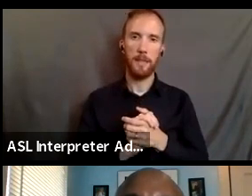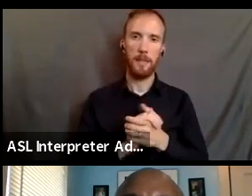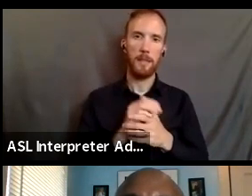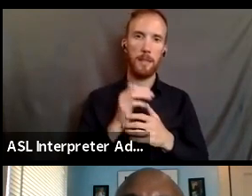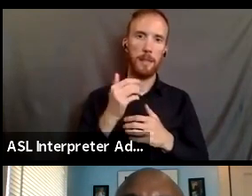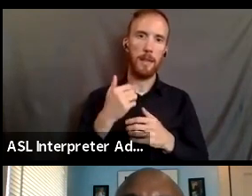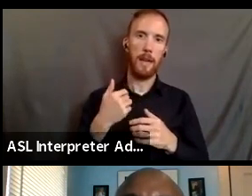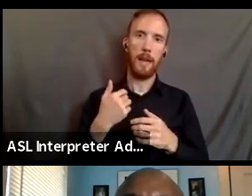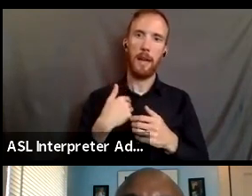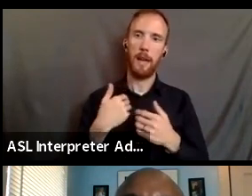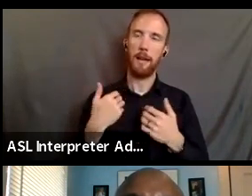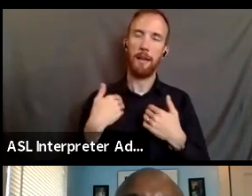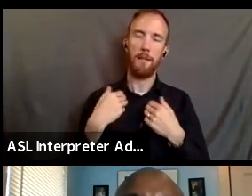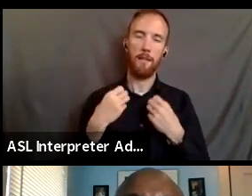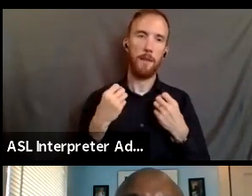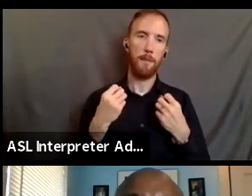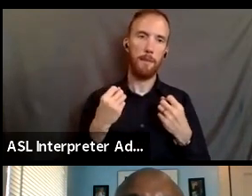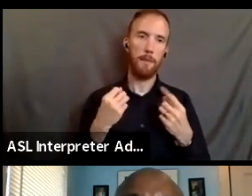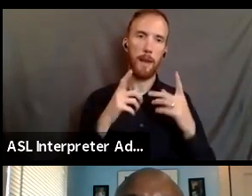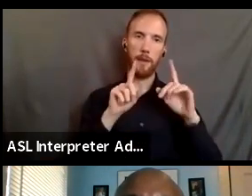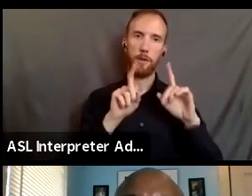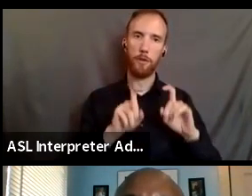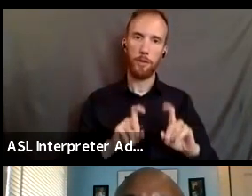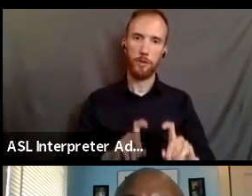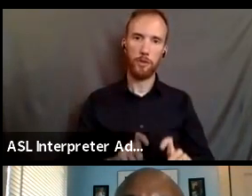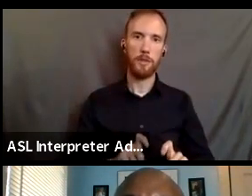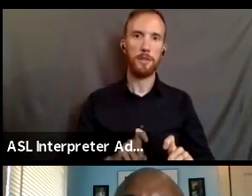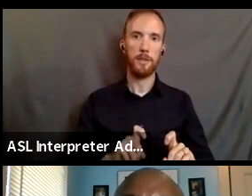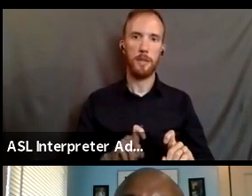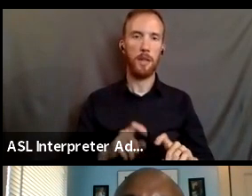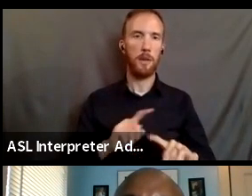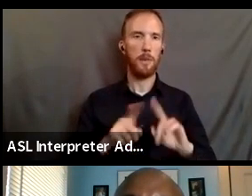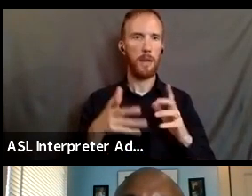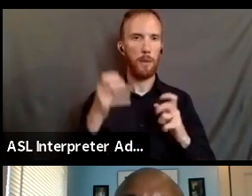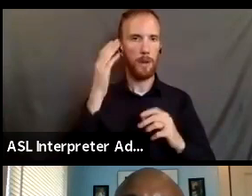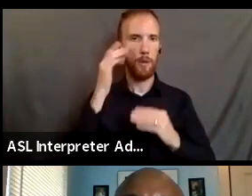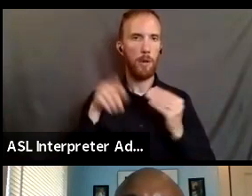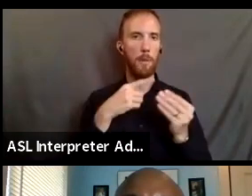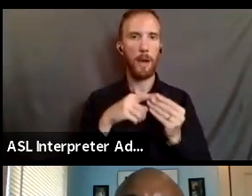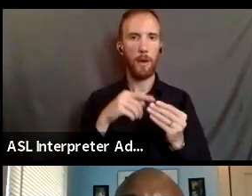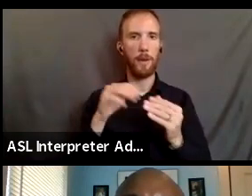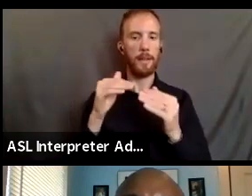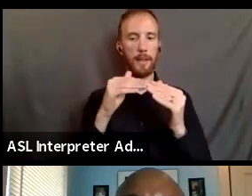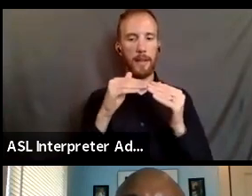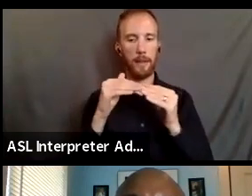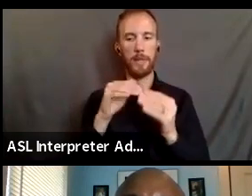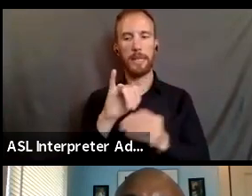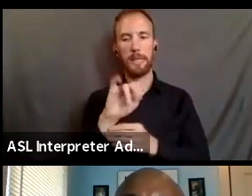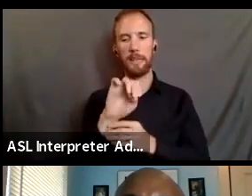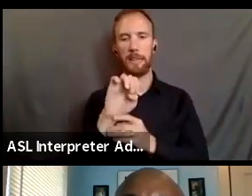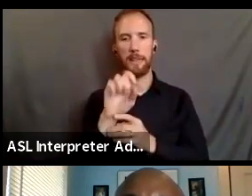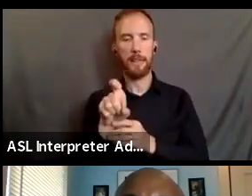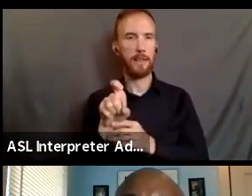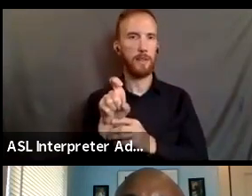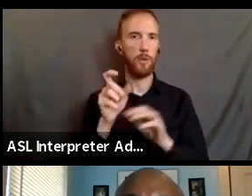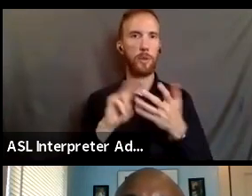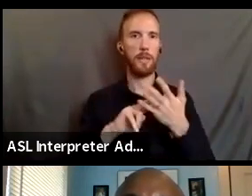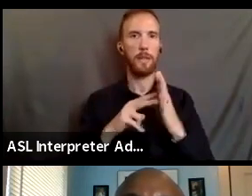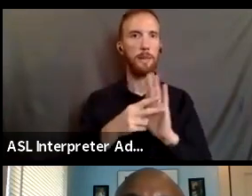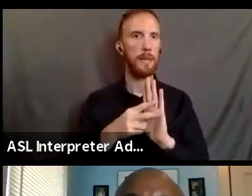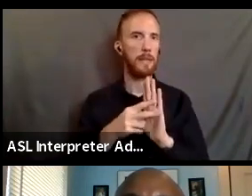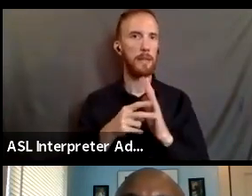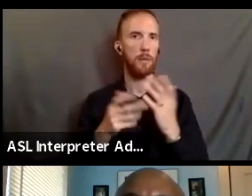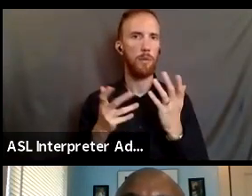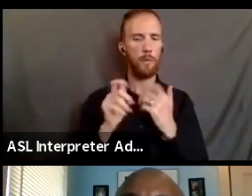the questions but i want to know the fundamentals of that equity index i want to ensure that we understand uh that it truly is not